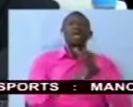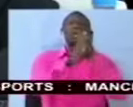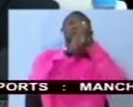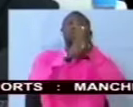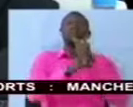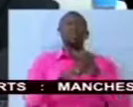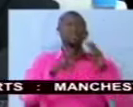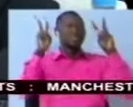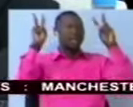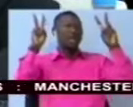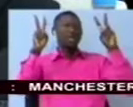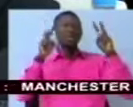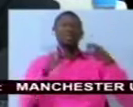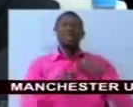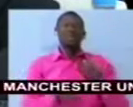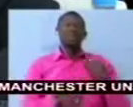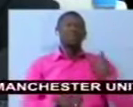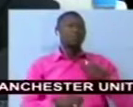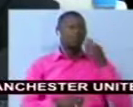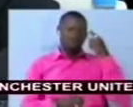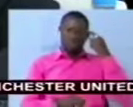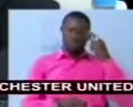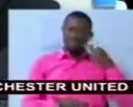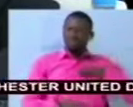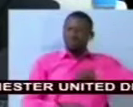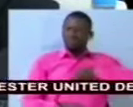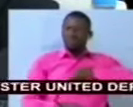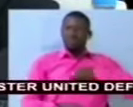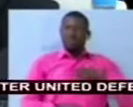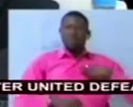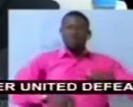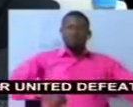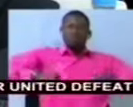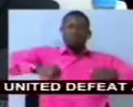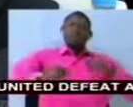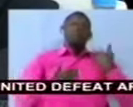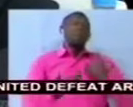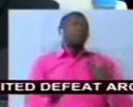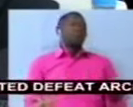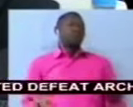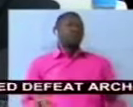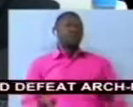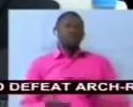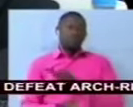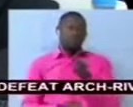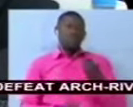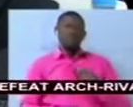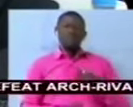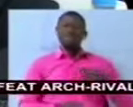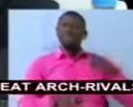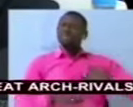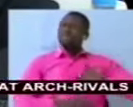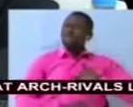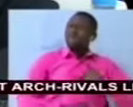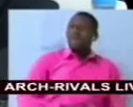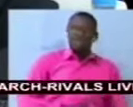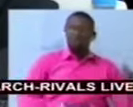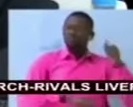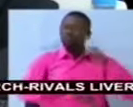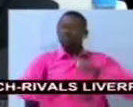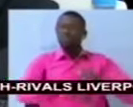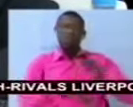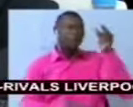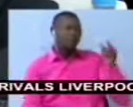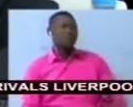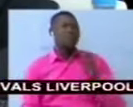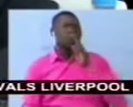as some portrayed themselves to be. They were wicked torturers who